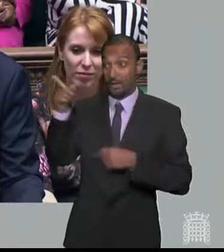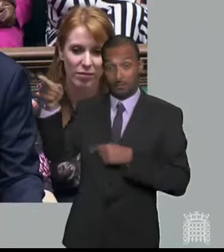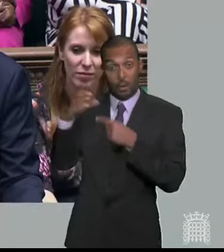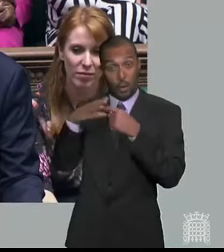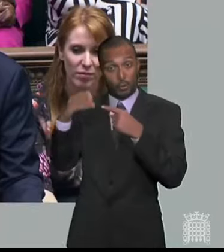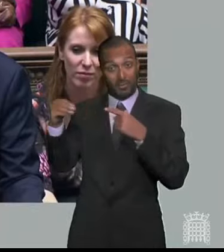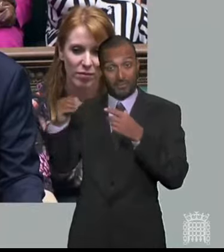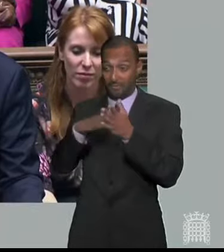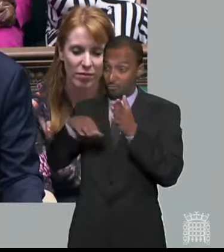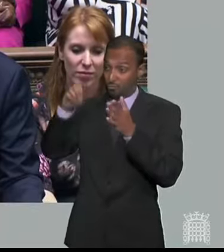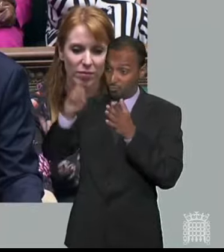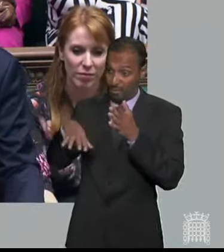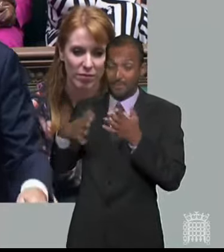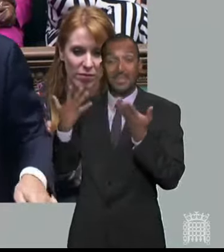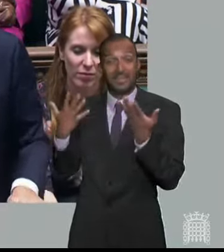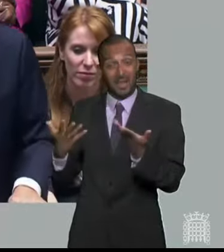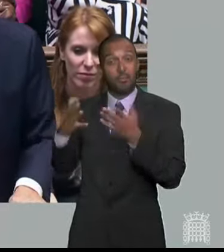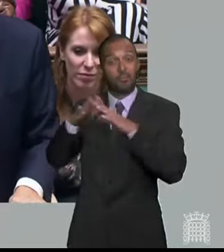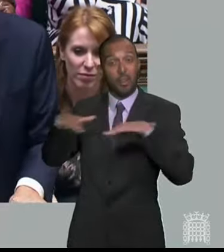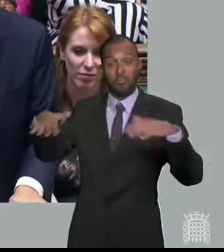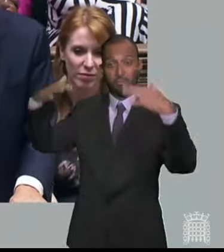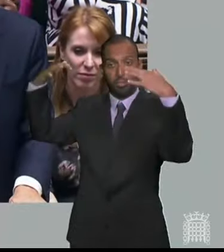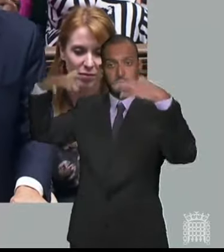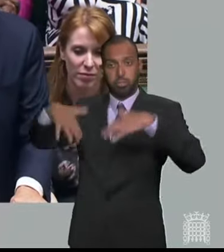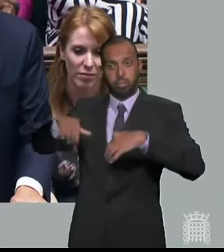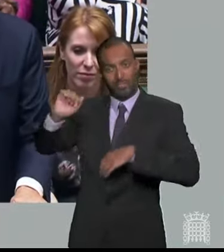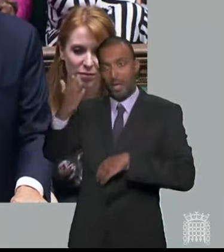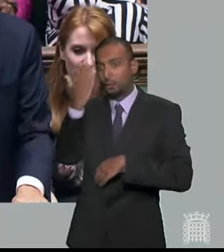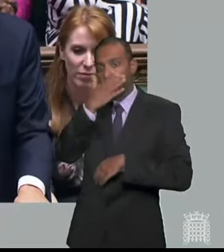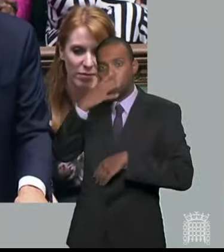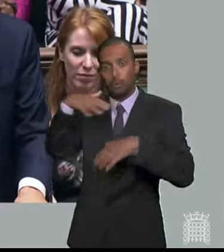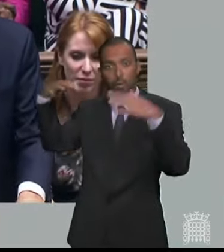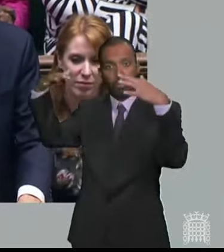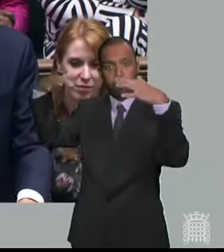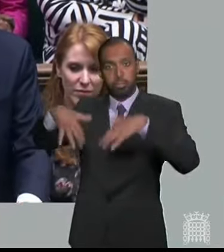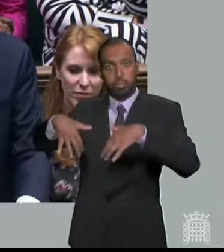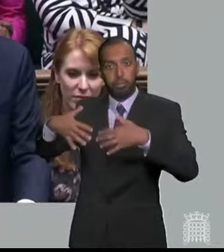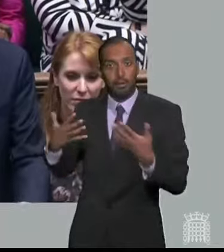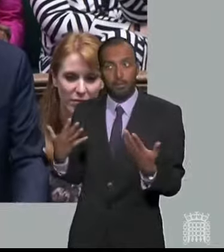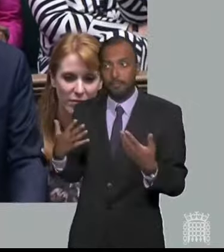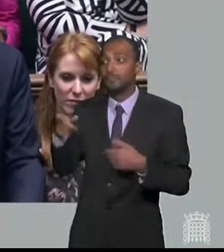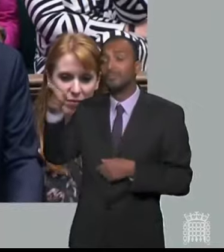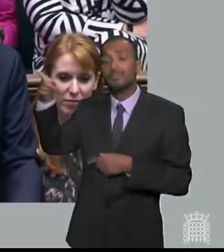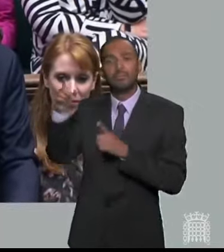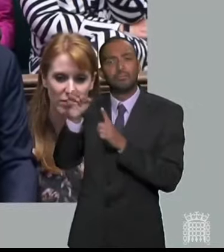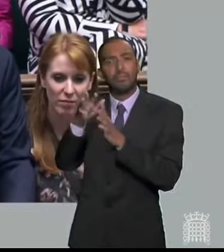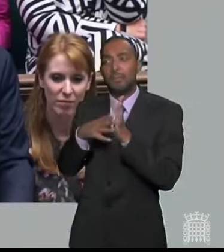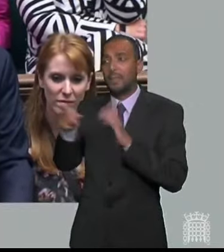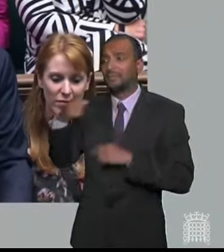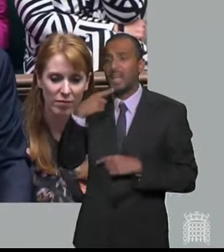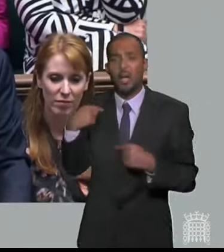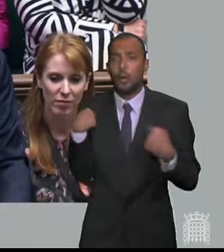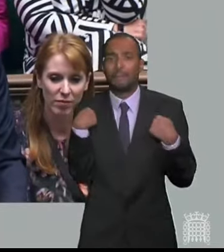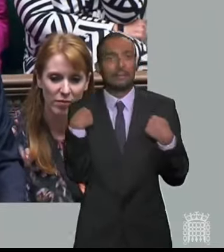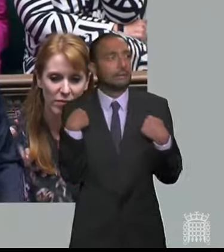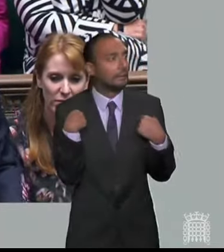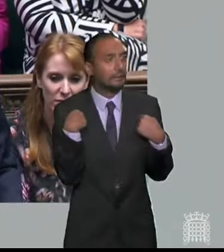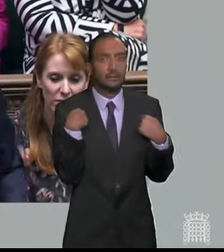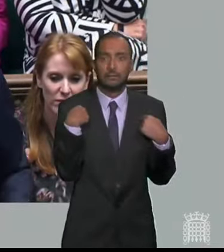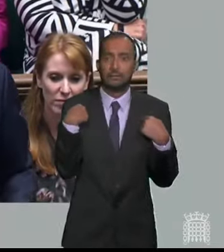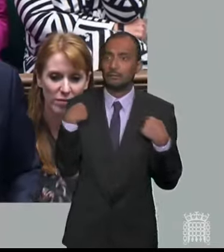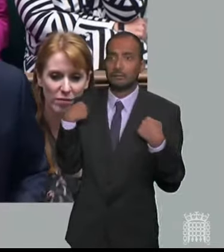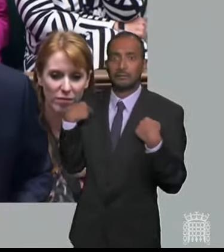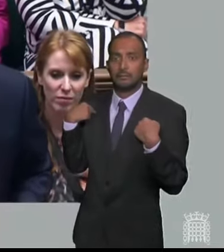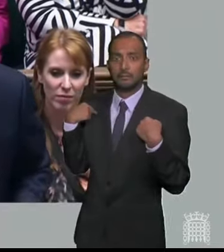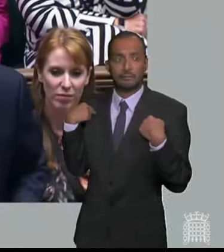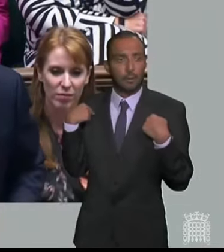are in a crumbling school. Yeah. And on the one hand, we have him saying it's nothing to do with him. Yeah. On the other side, we